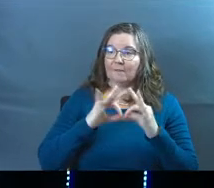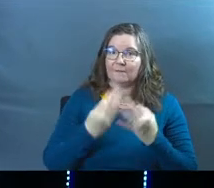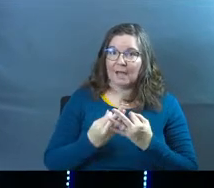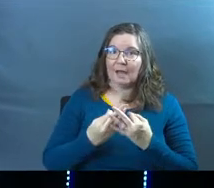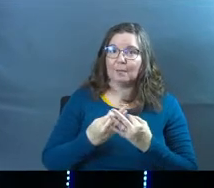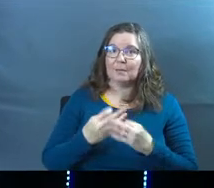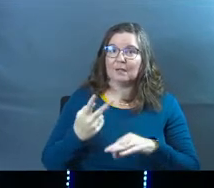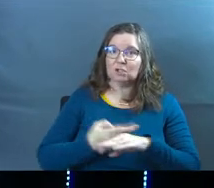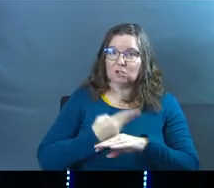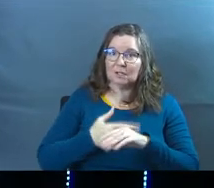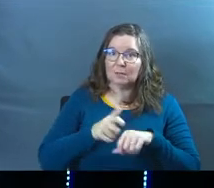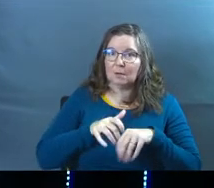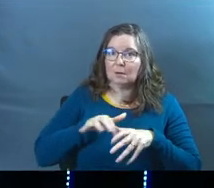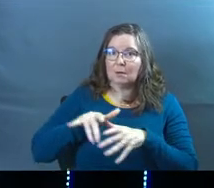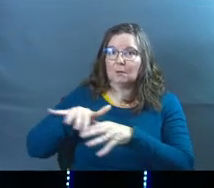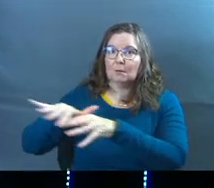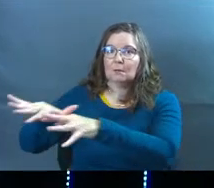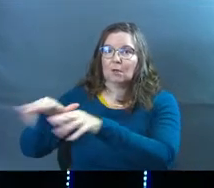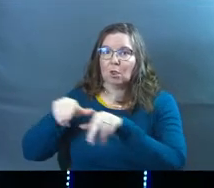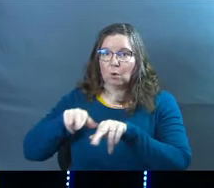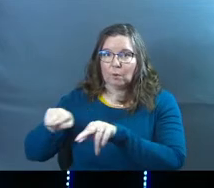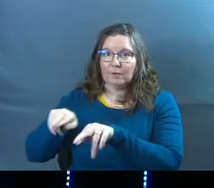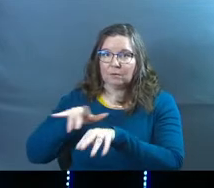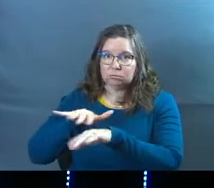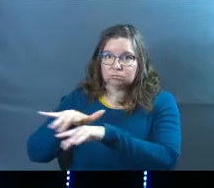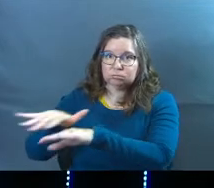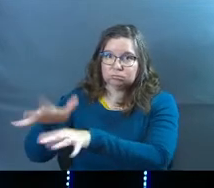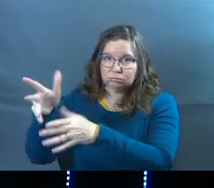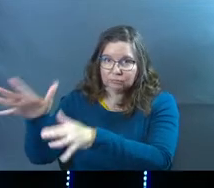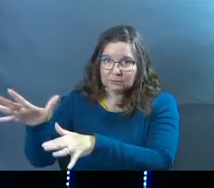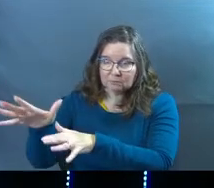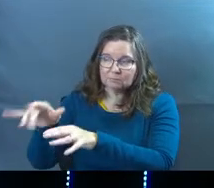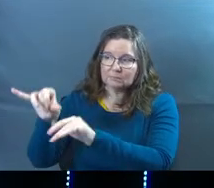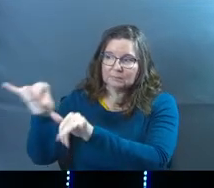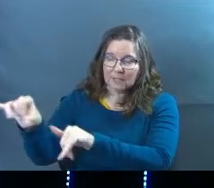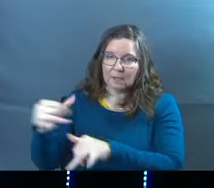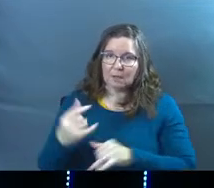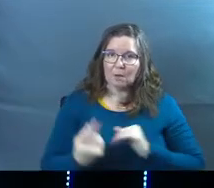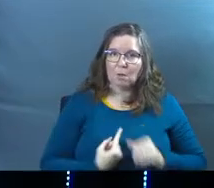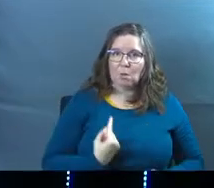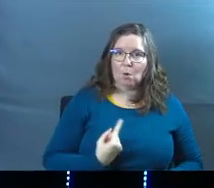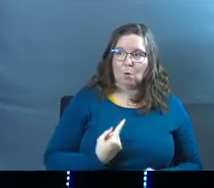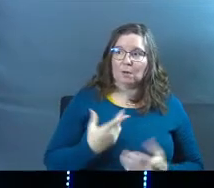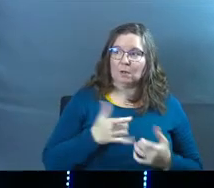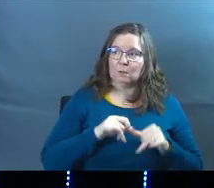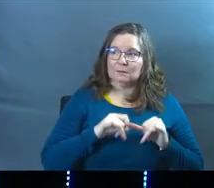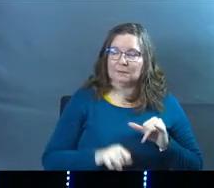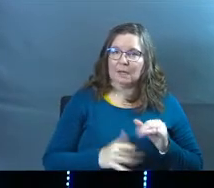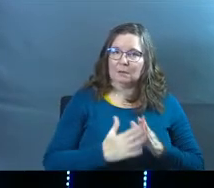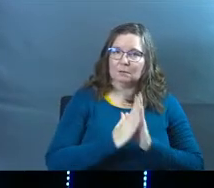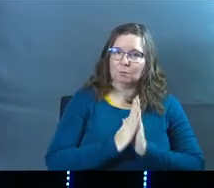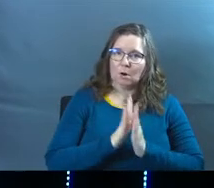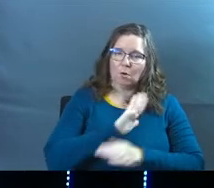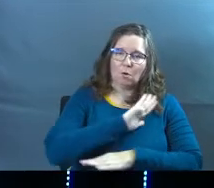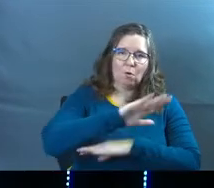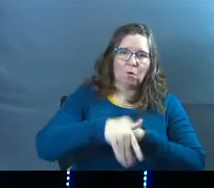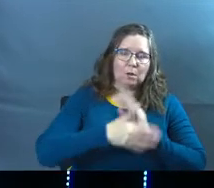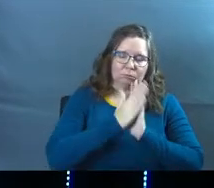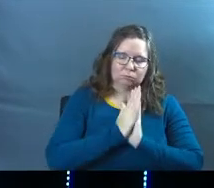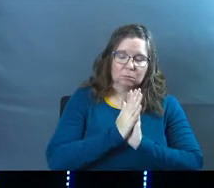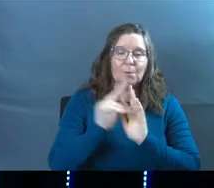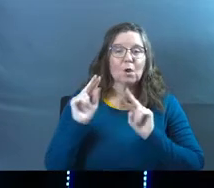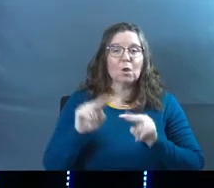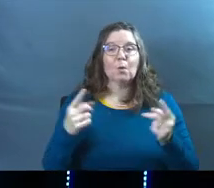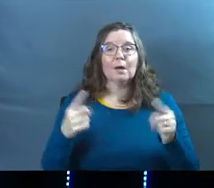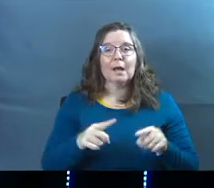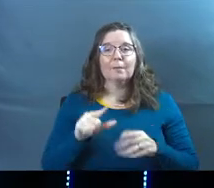all of his herds across the river. And the implication is that he's wanted to come there to pray. He's going to spend all night in prayer. But look what